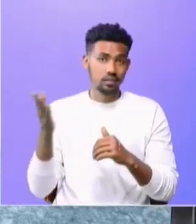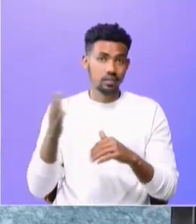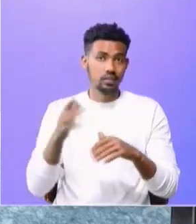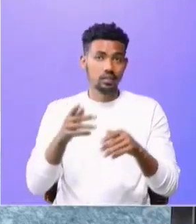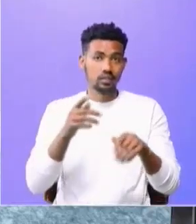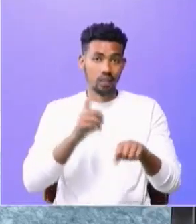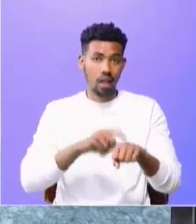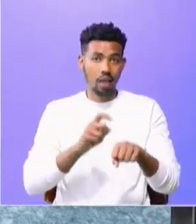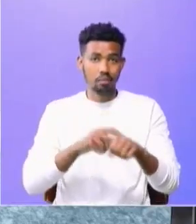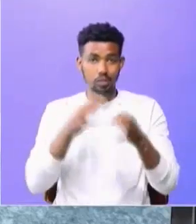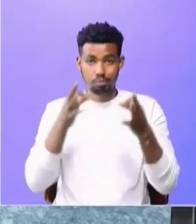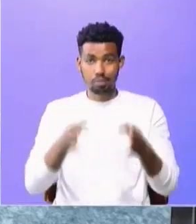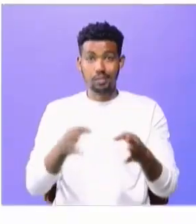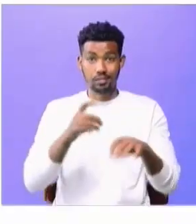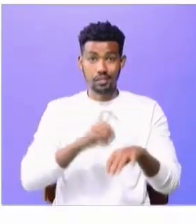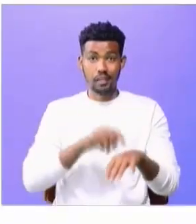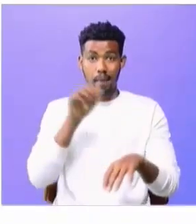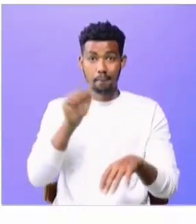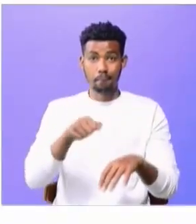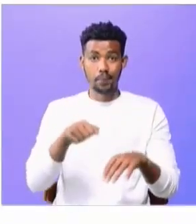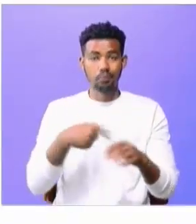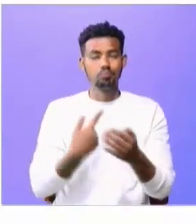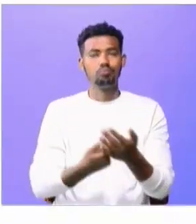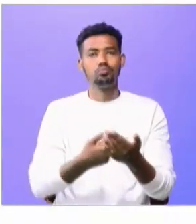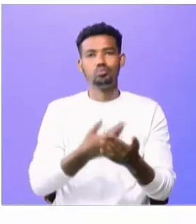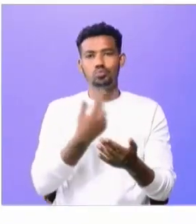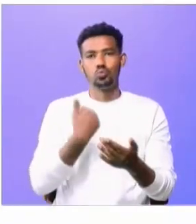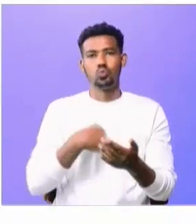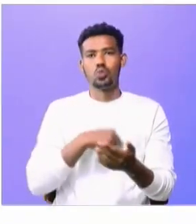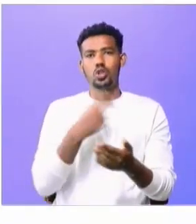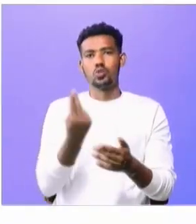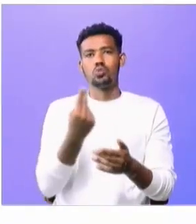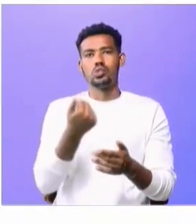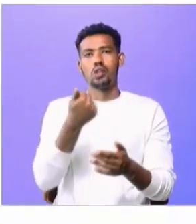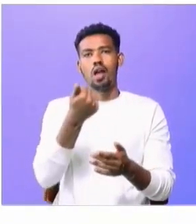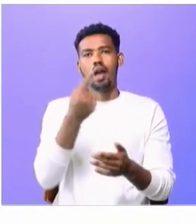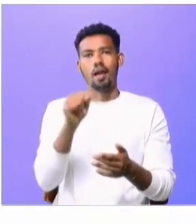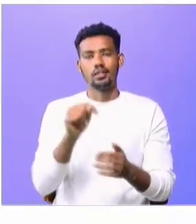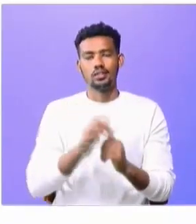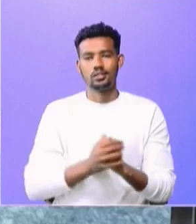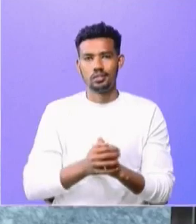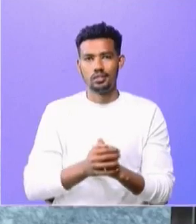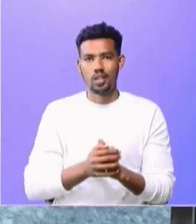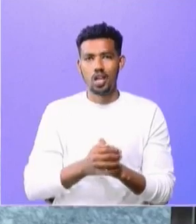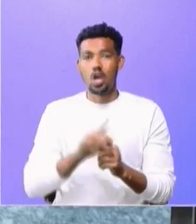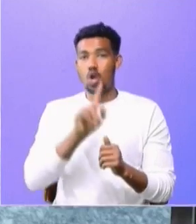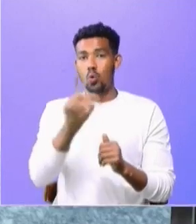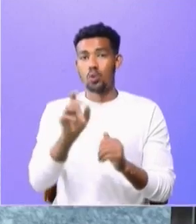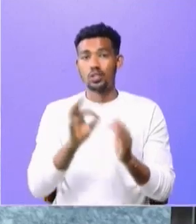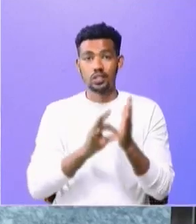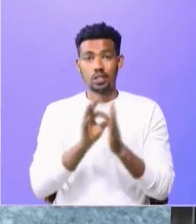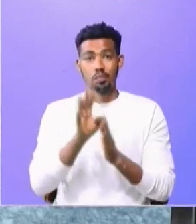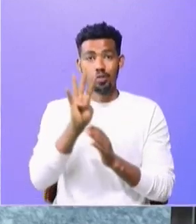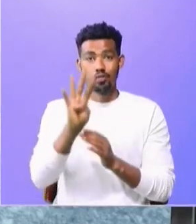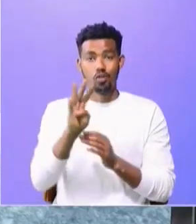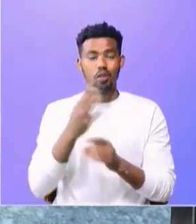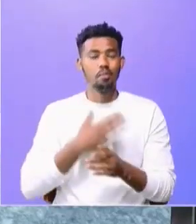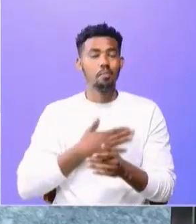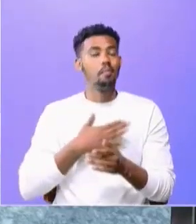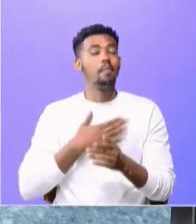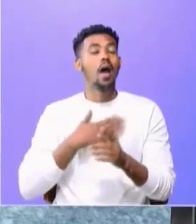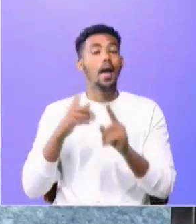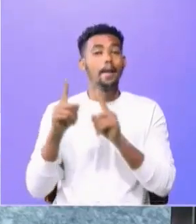specific time, so we can use at 3 o'clock. Question number 4. My birthday is